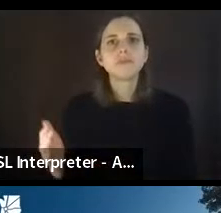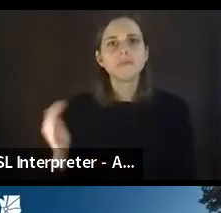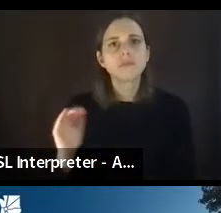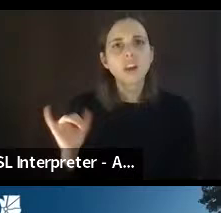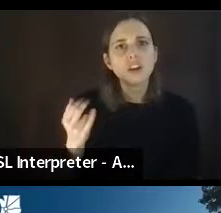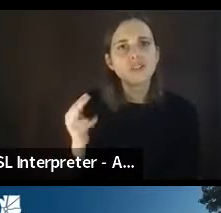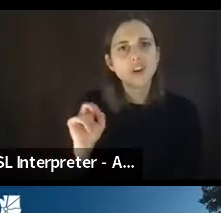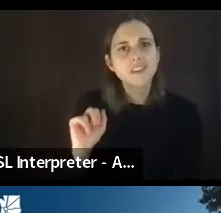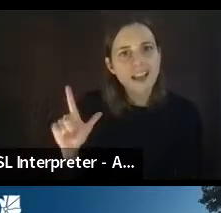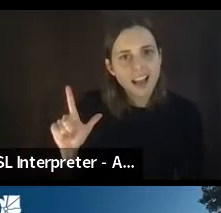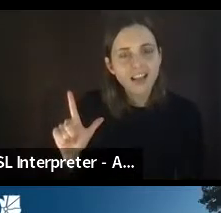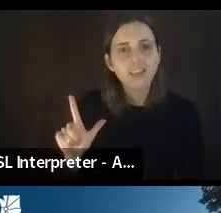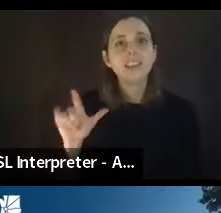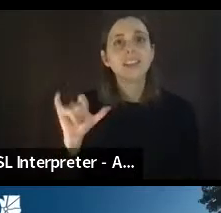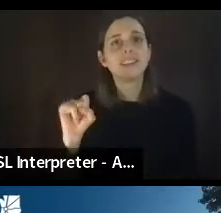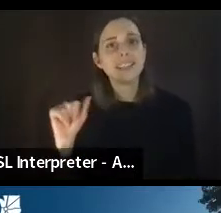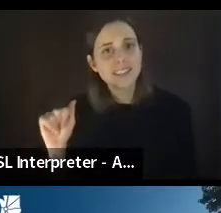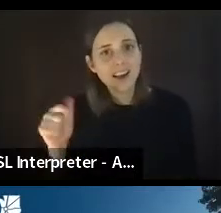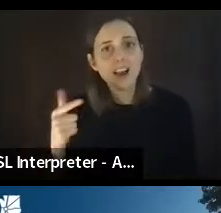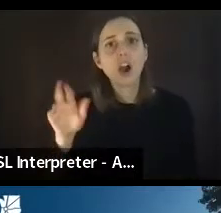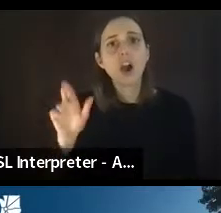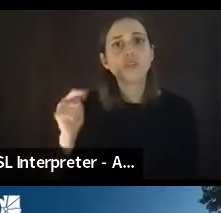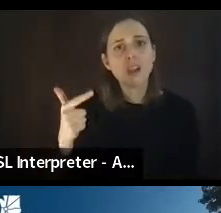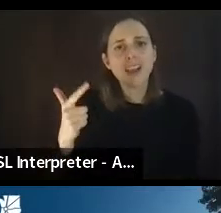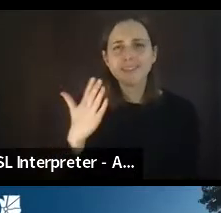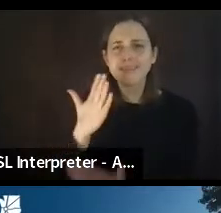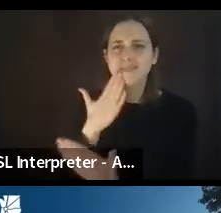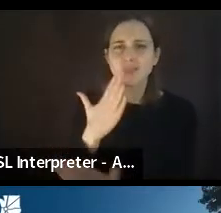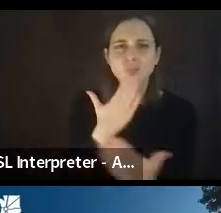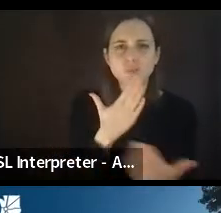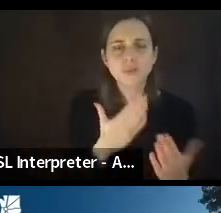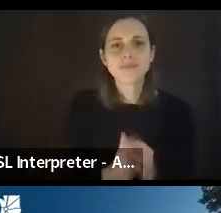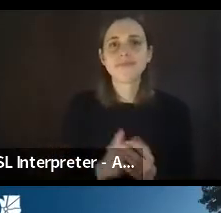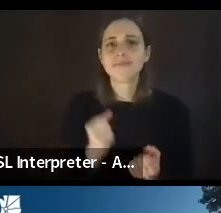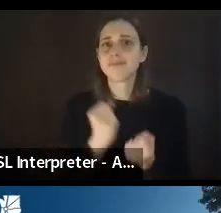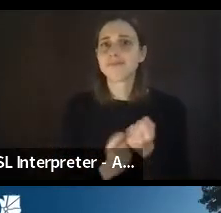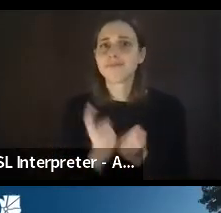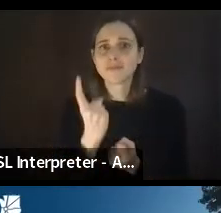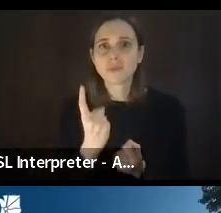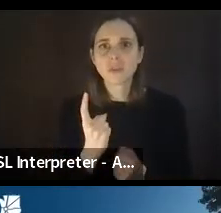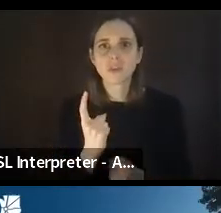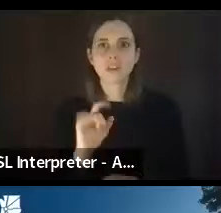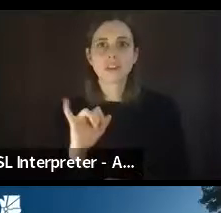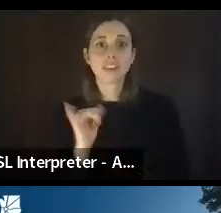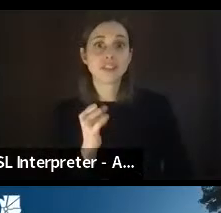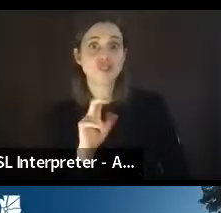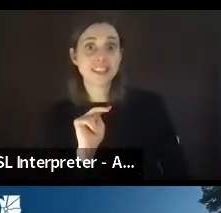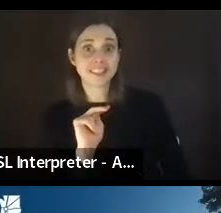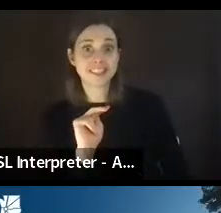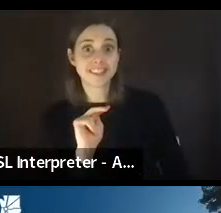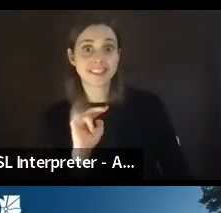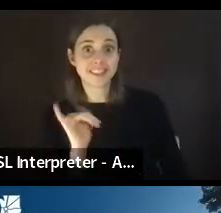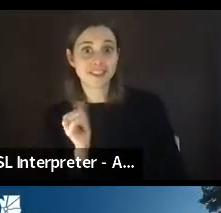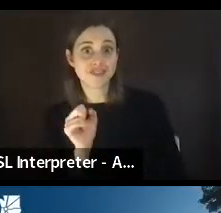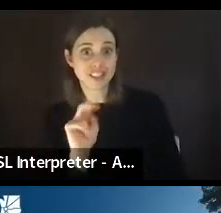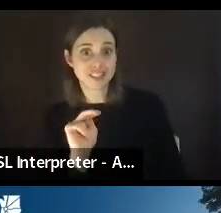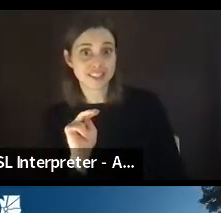Lisa, Greg, thank you all. So everybody have a wonderful, I'm sorry. Jason.